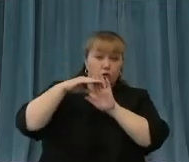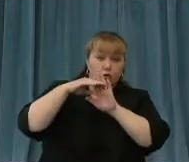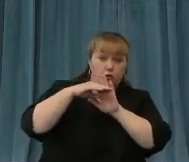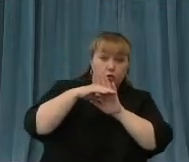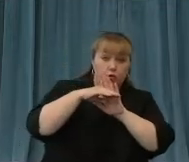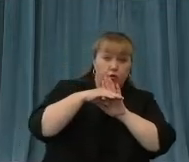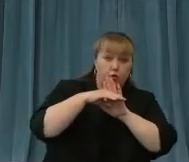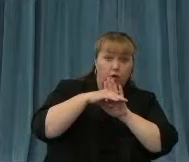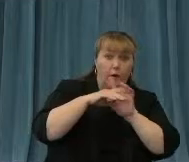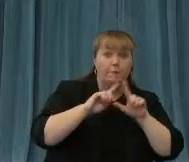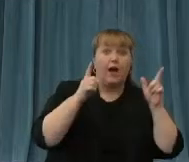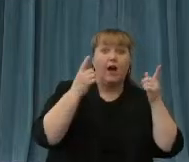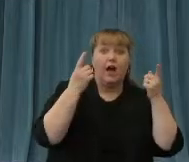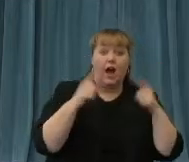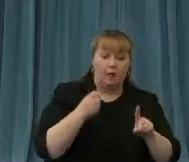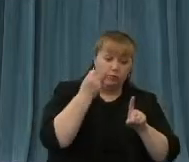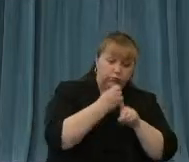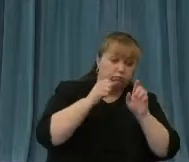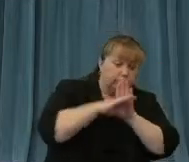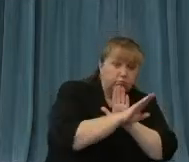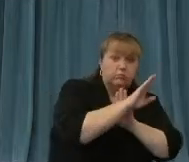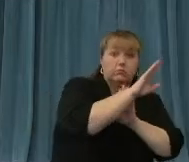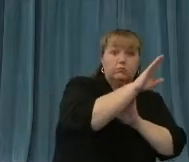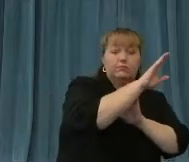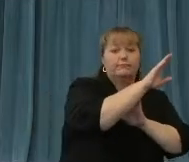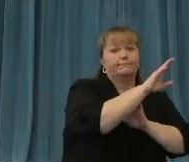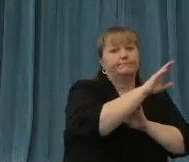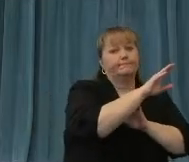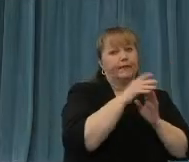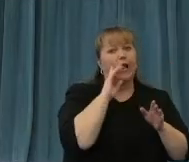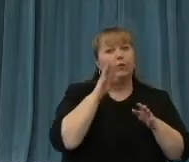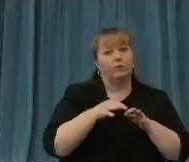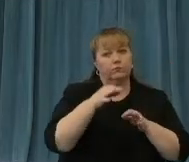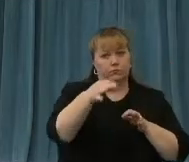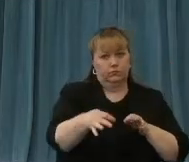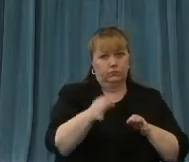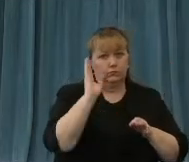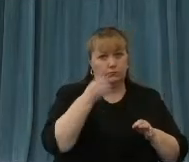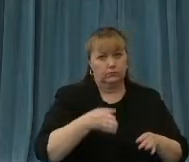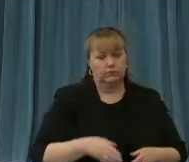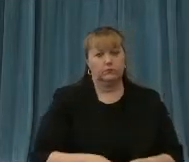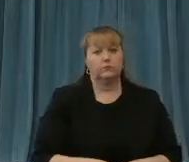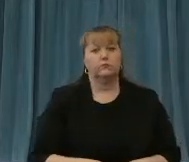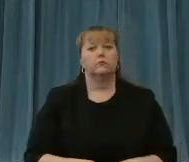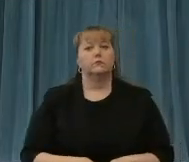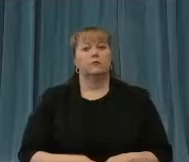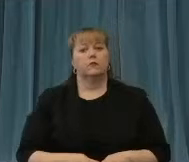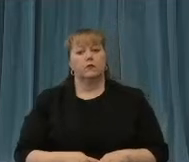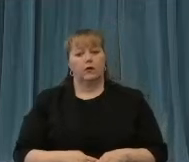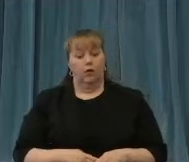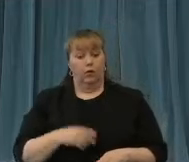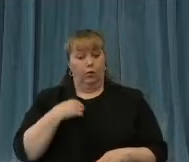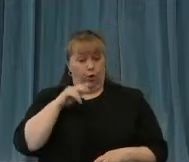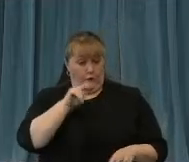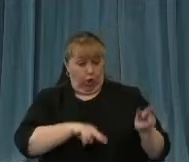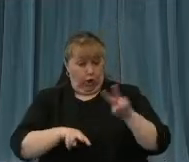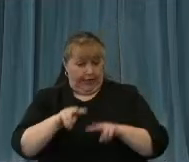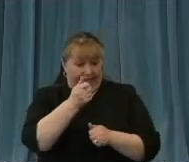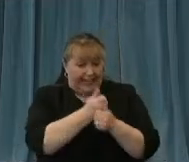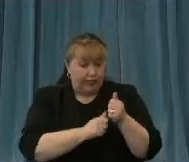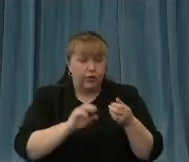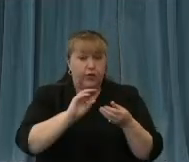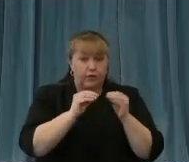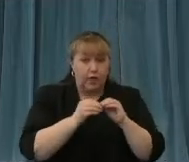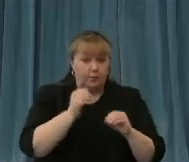as we monitor our progress. I'm working to update my previous directives to reflect this new reality that phase one can